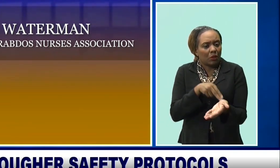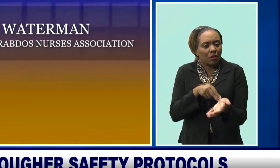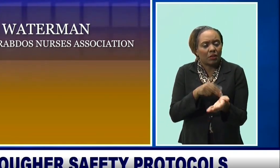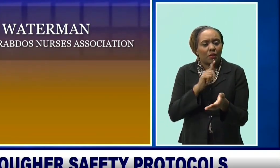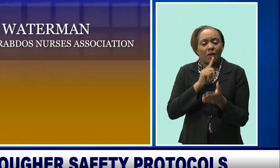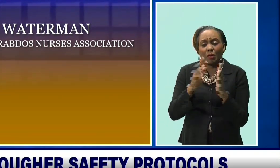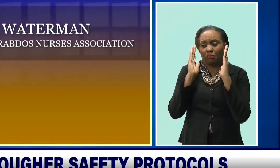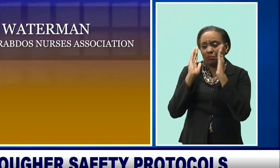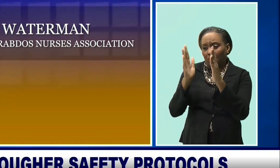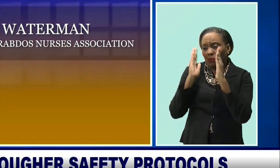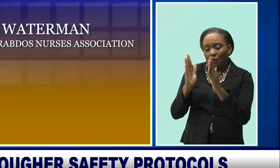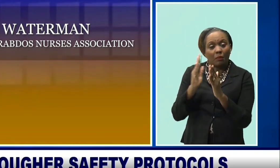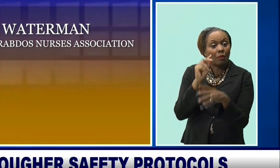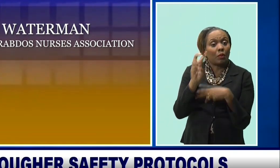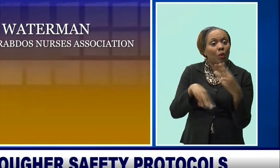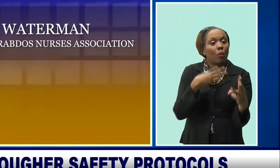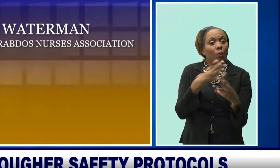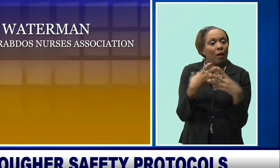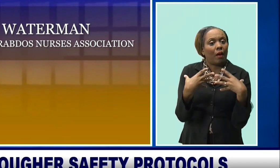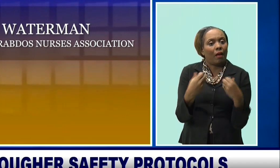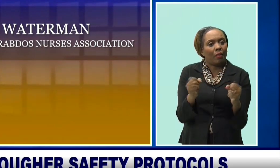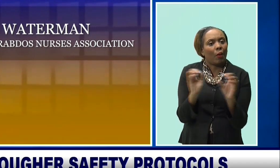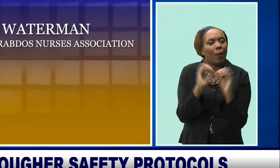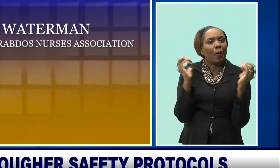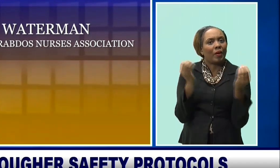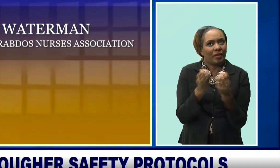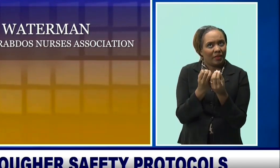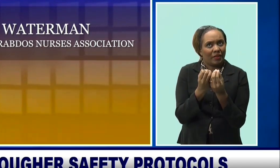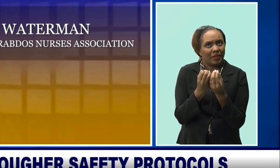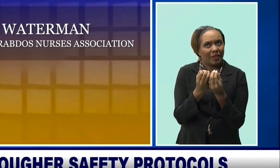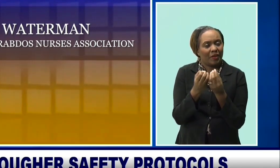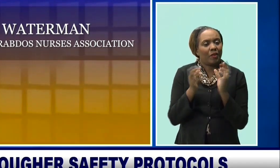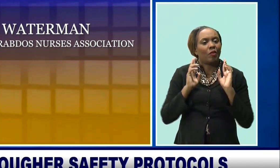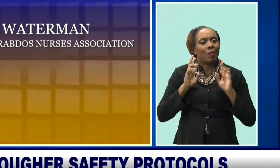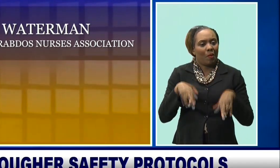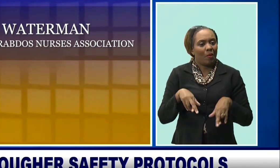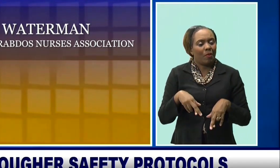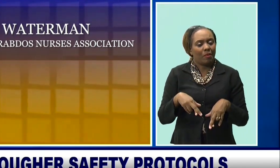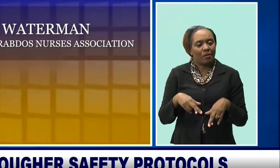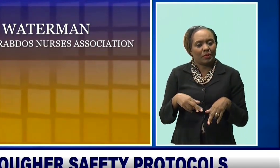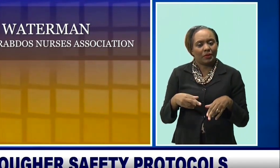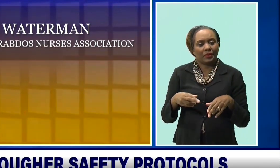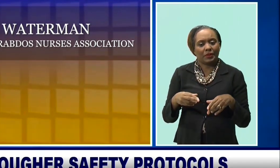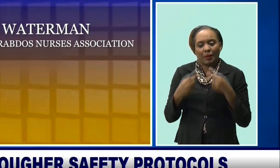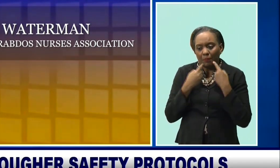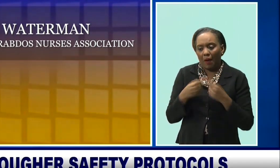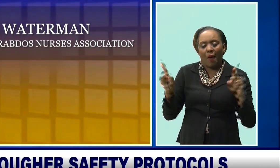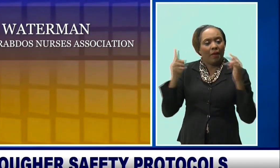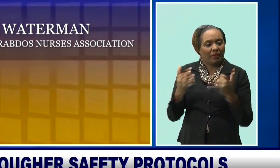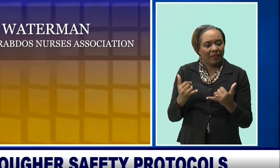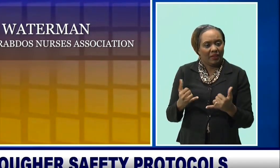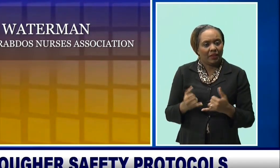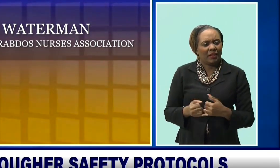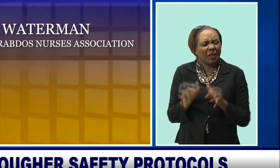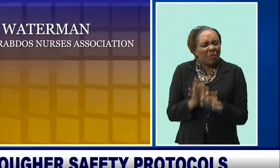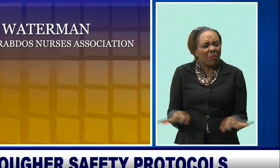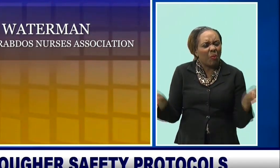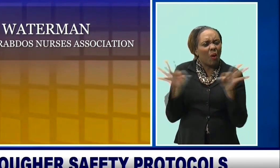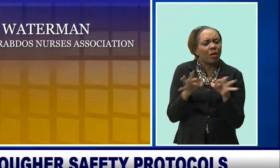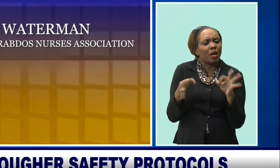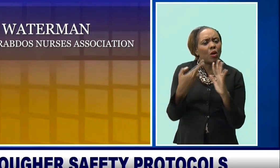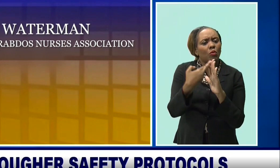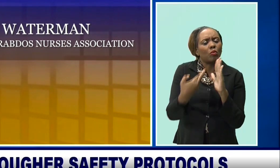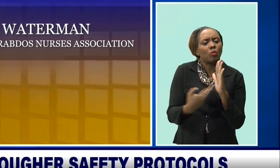Health Organization's State of the World Nursing Report that has been put out today, which gives important guidelines related